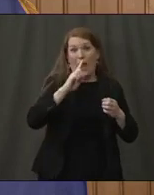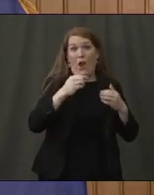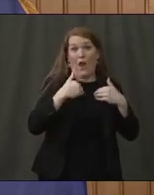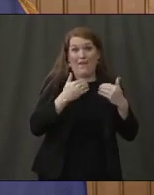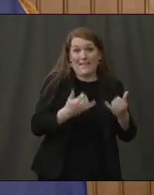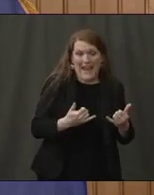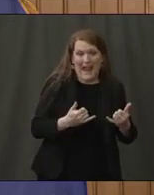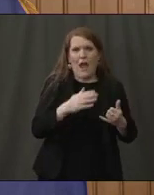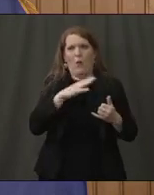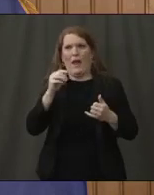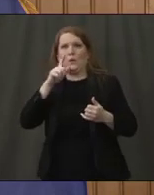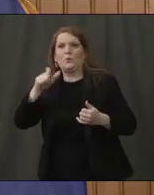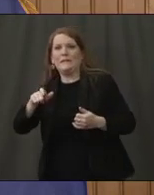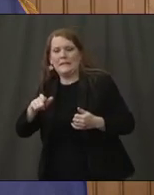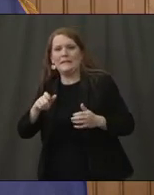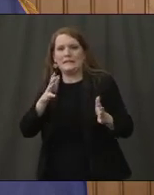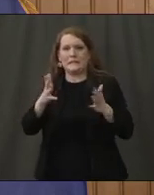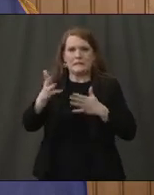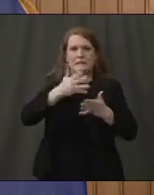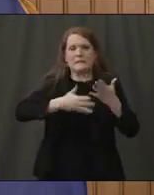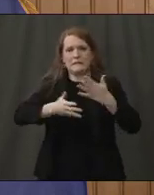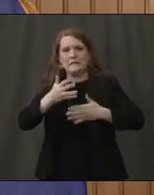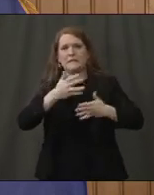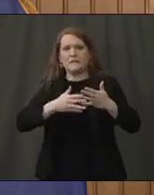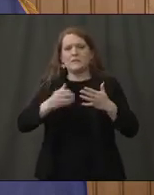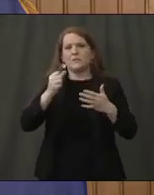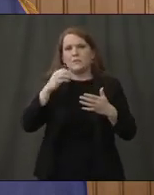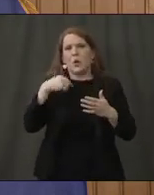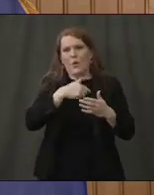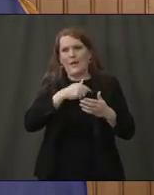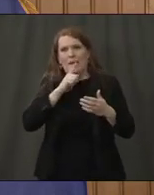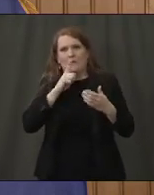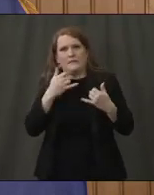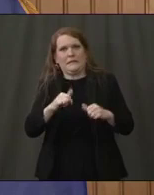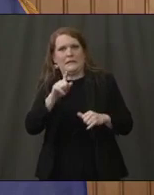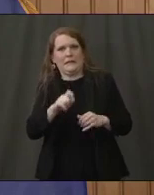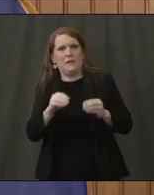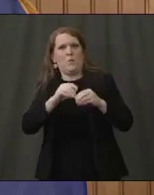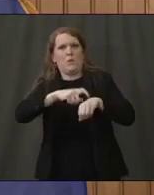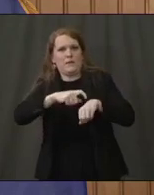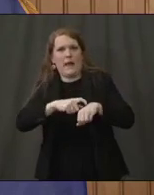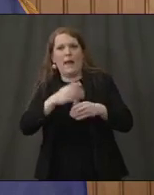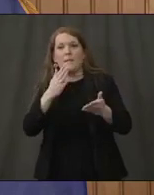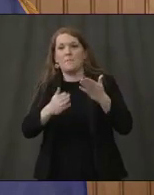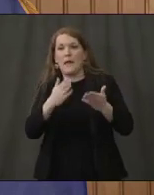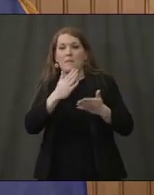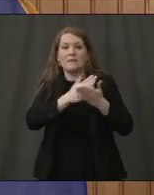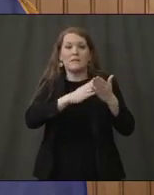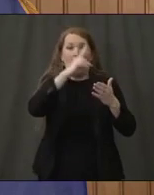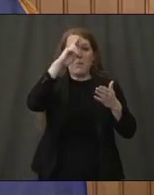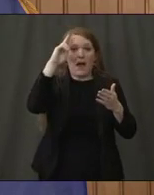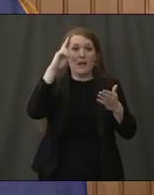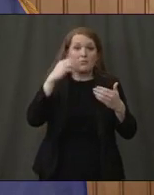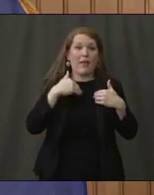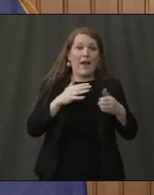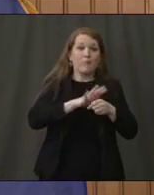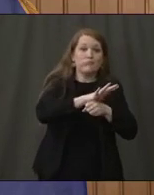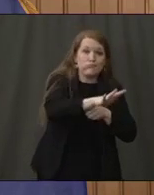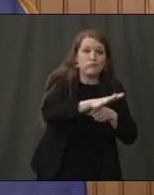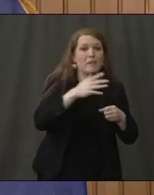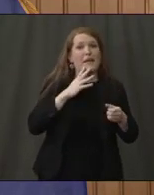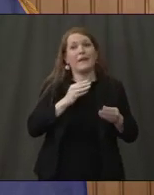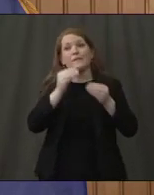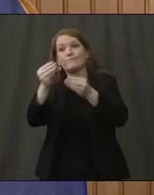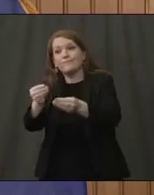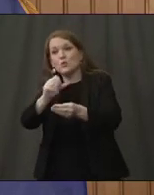one, as I suggested before, so we have to buy more time. We may be able to mix and match. And I will tell you that we were on the phone